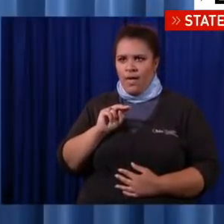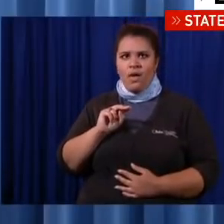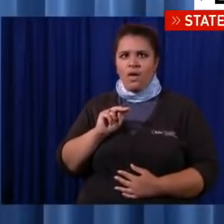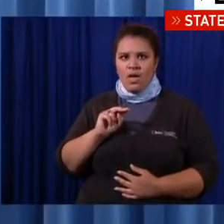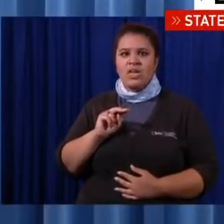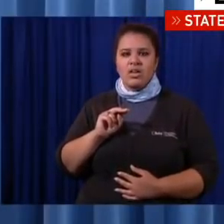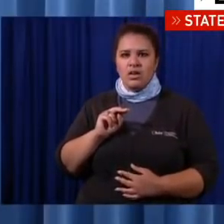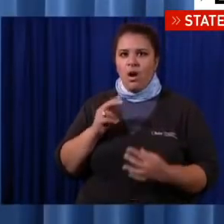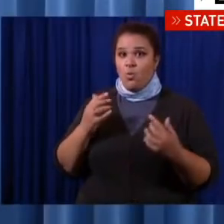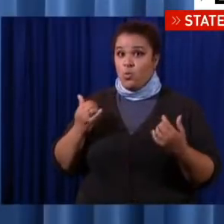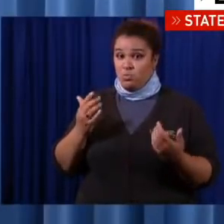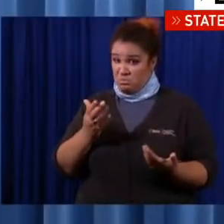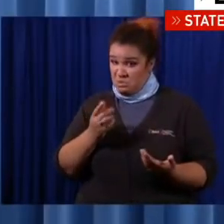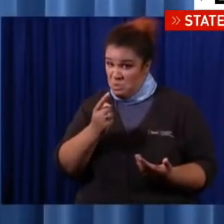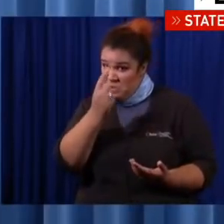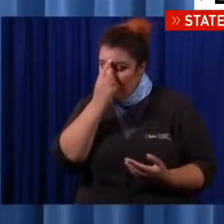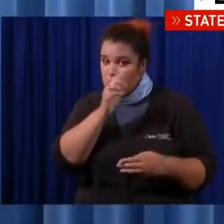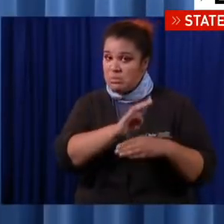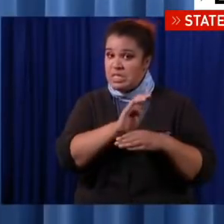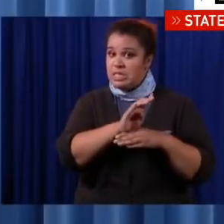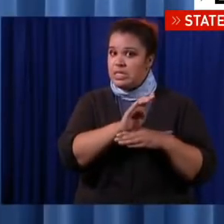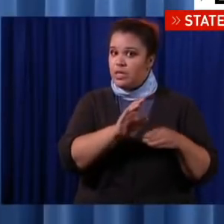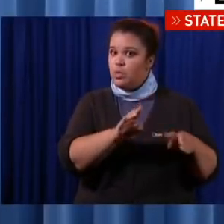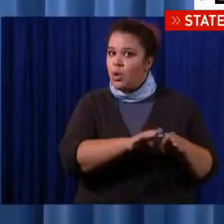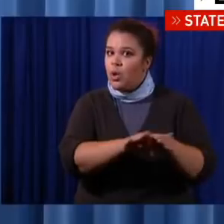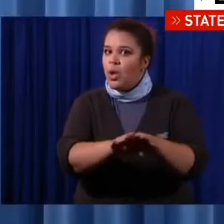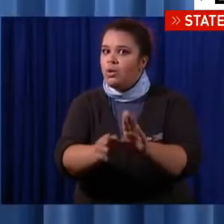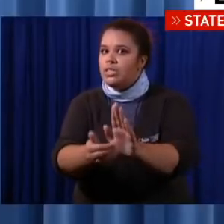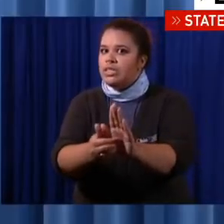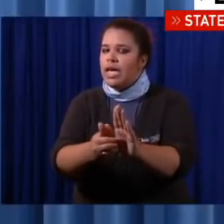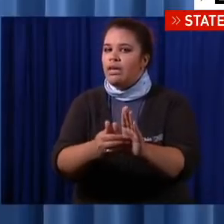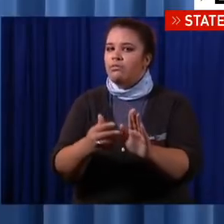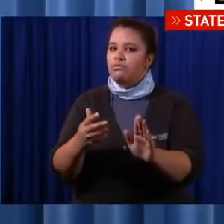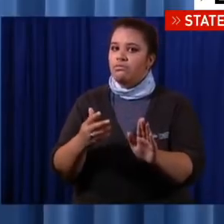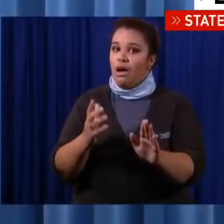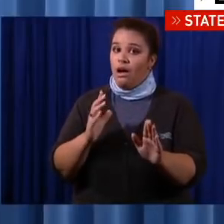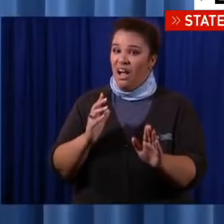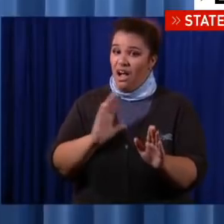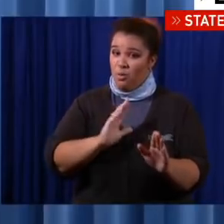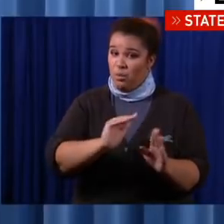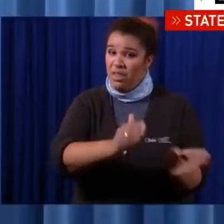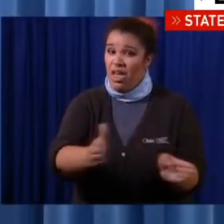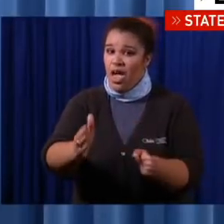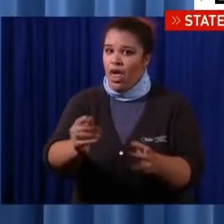or even a rollback of some of the reopenings we've seen?